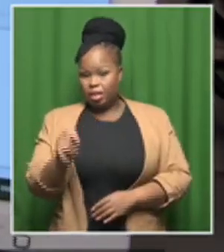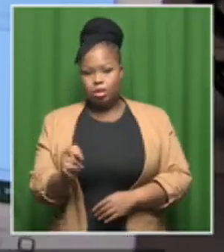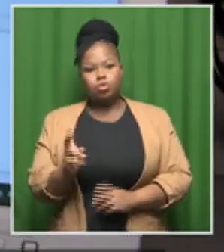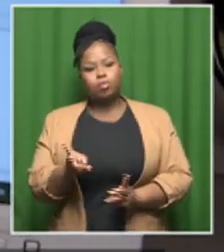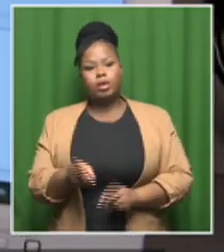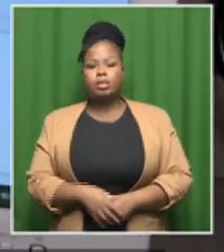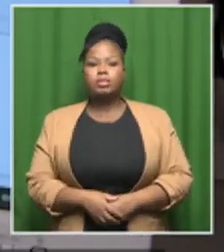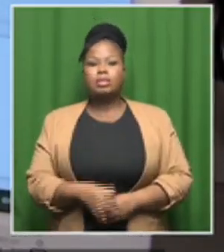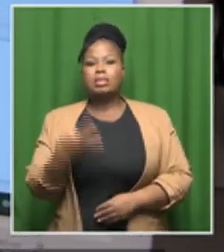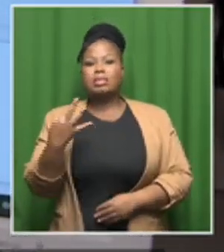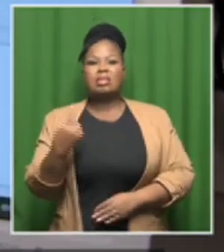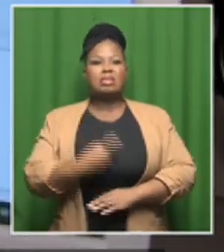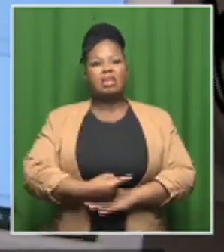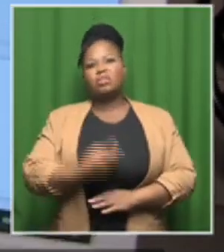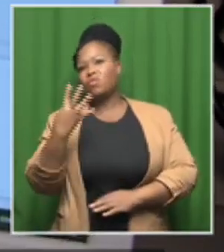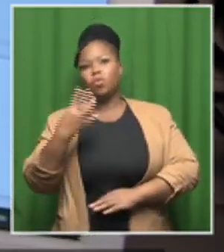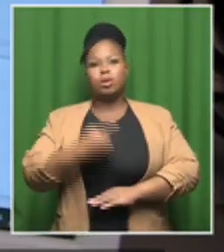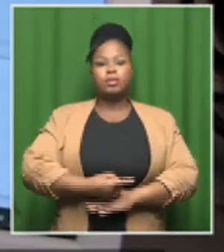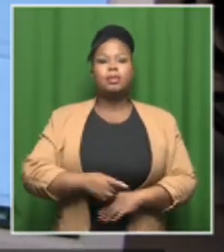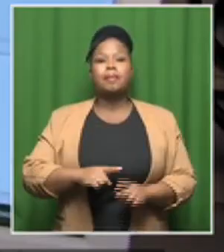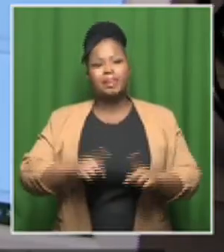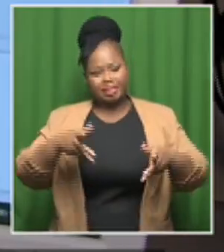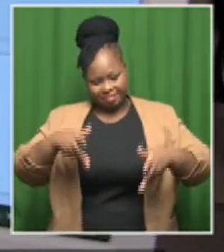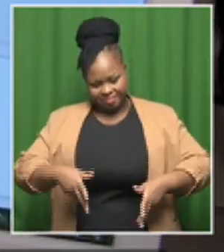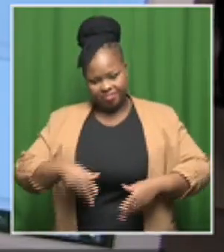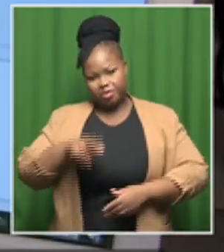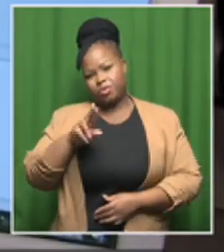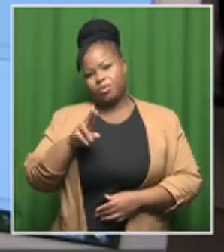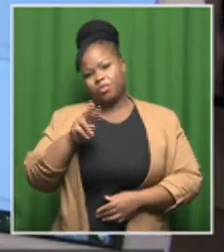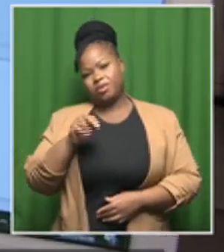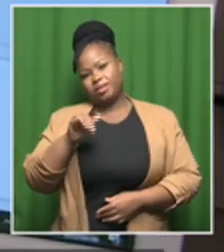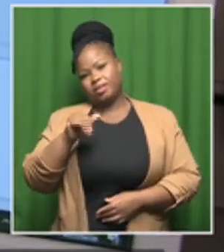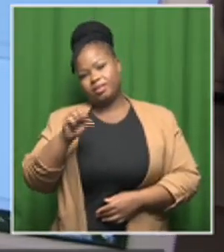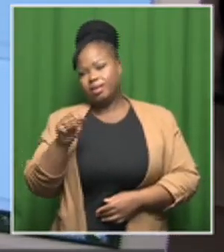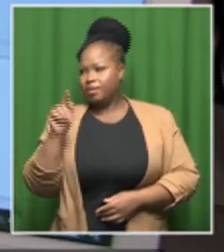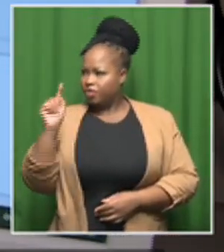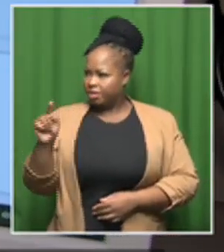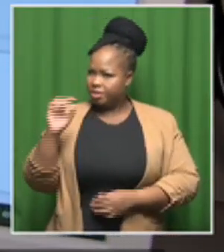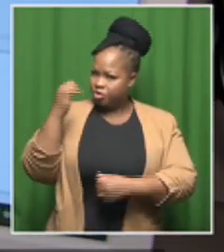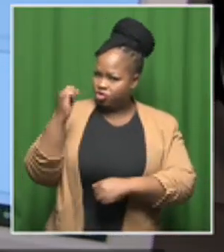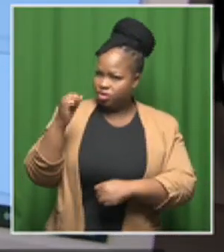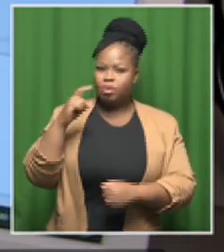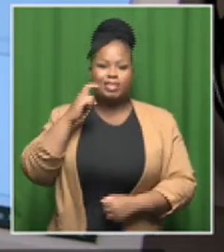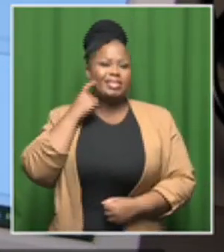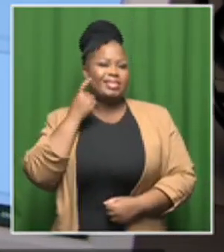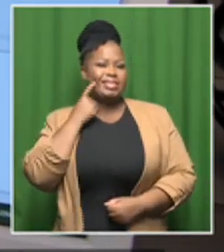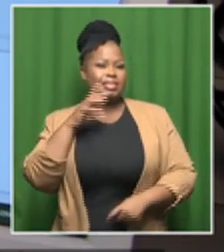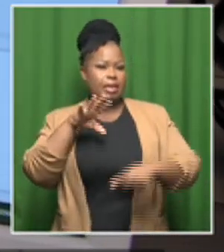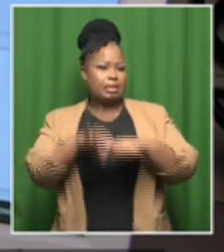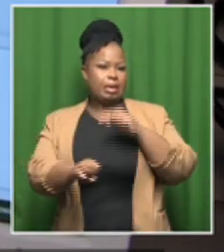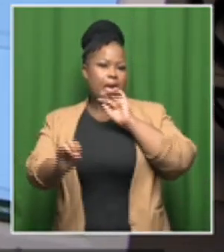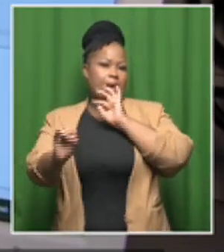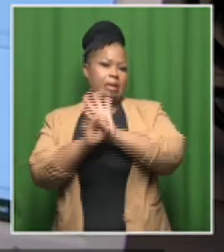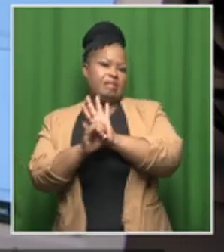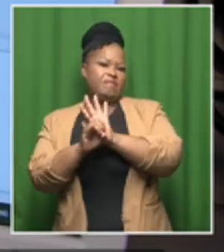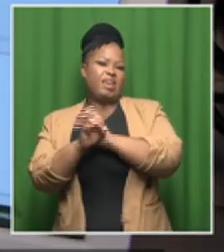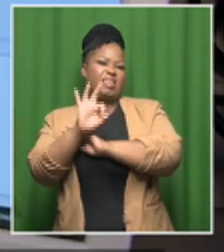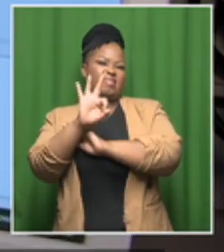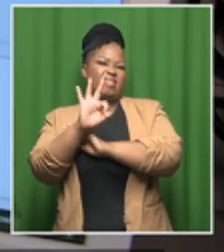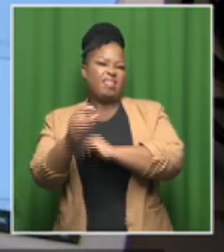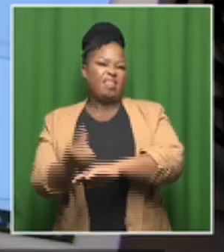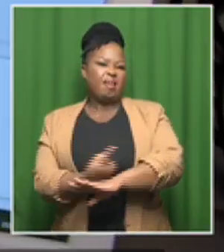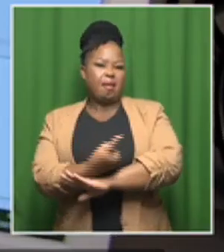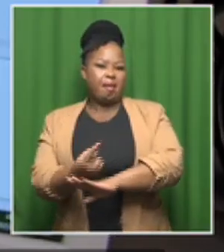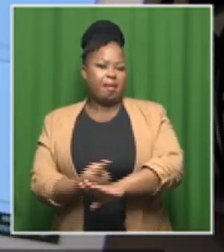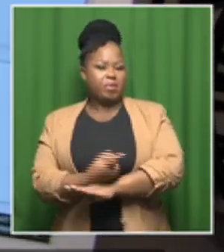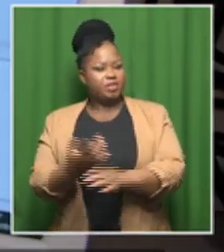to 4 days. But UNISA has invested in this machine, which allows us to do all of that work in 3